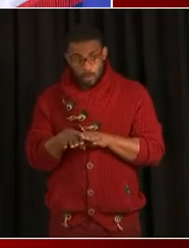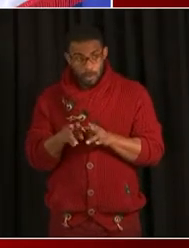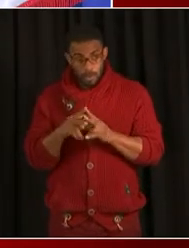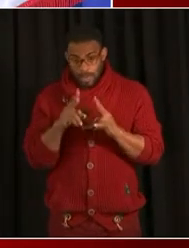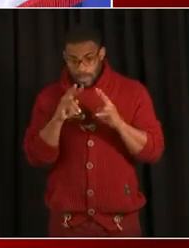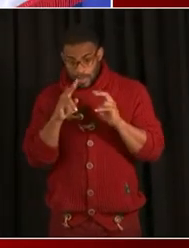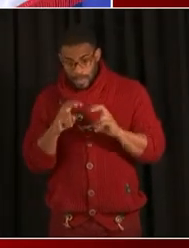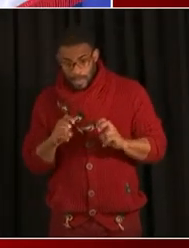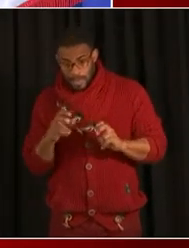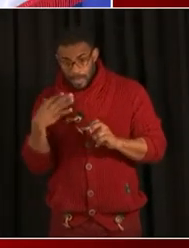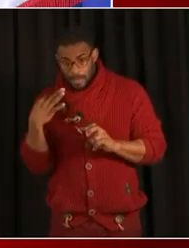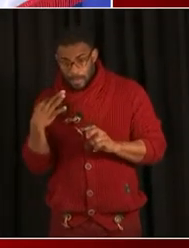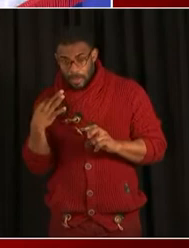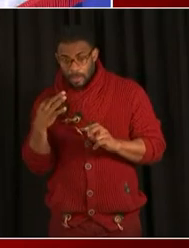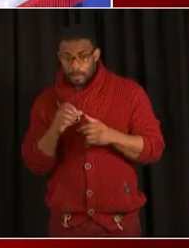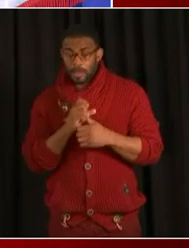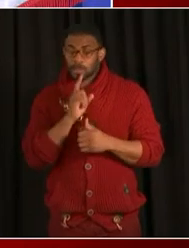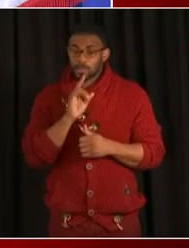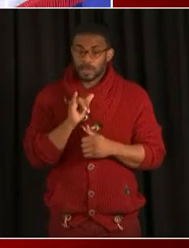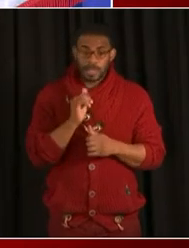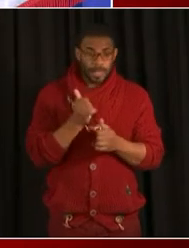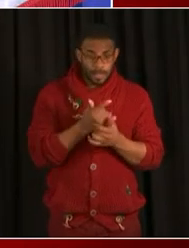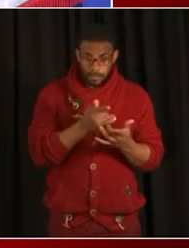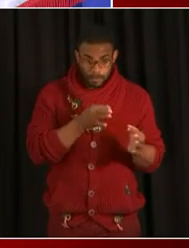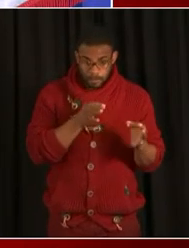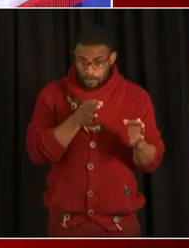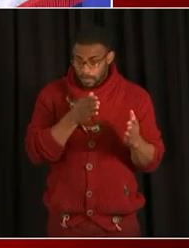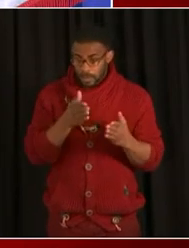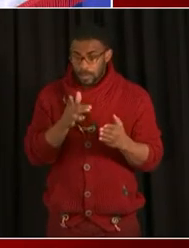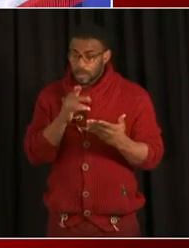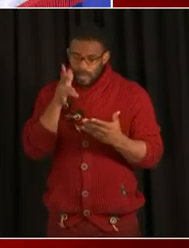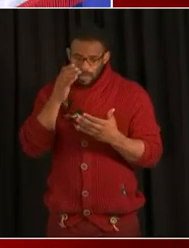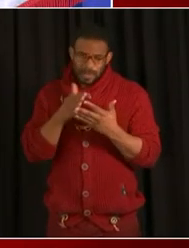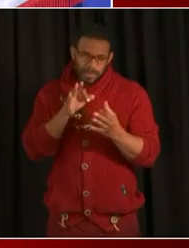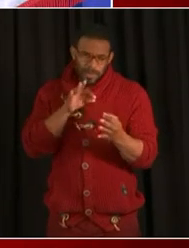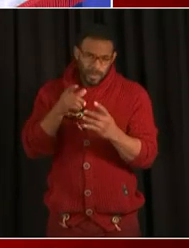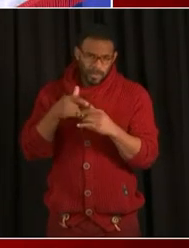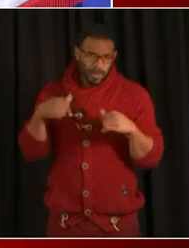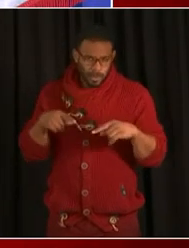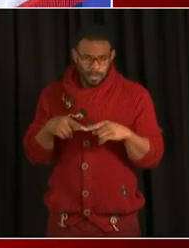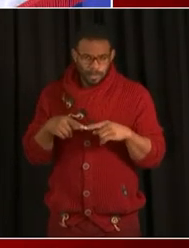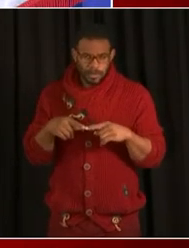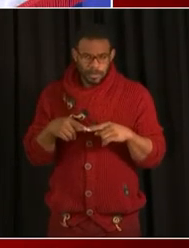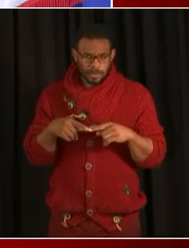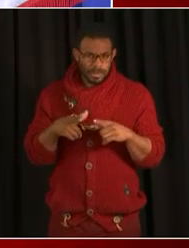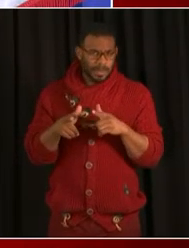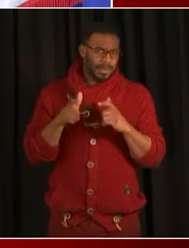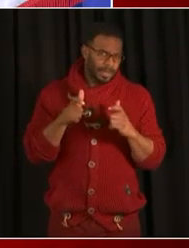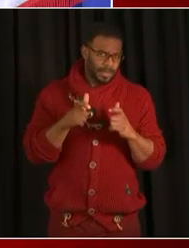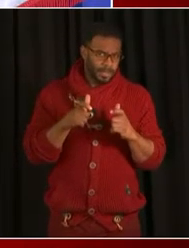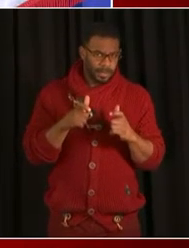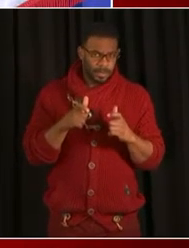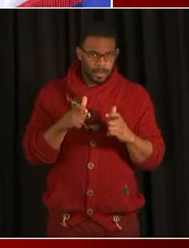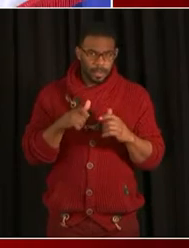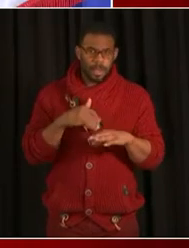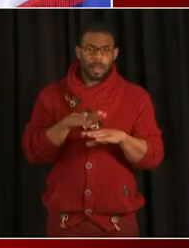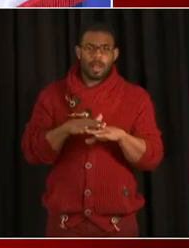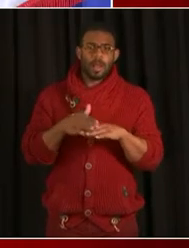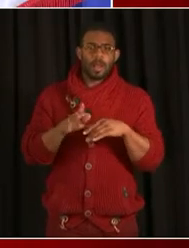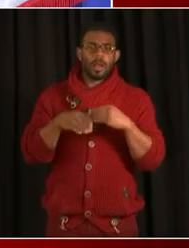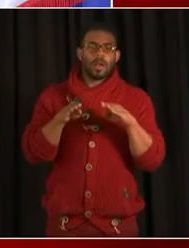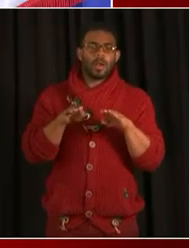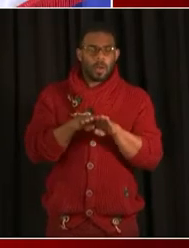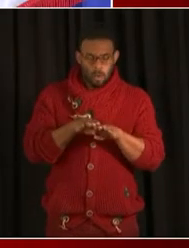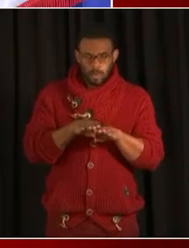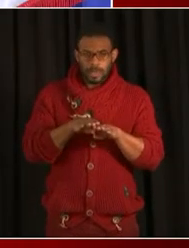to analyze the applications, make sure that everything is there, and you may hear some feedback from us immediately upon